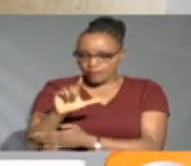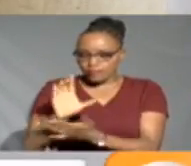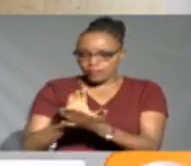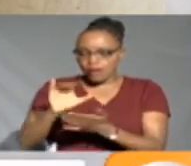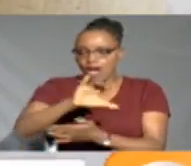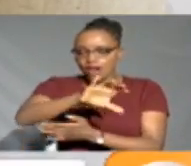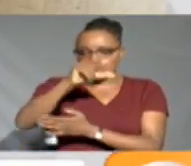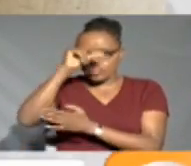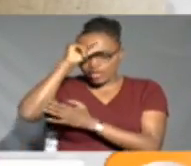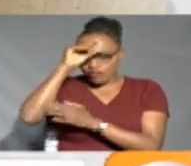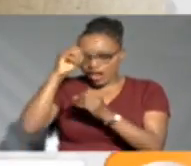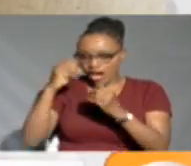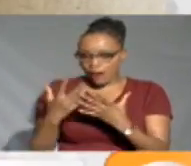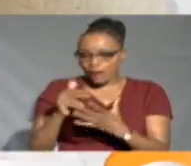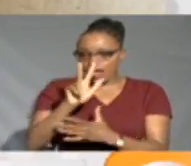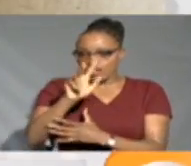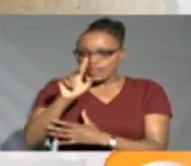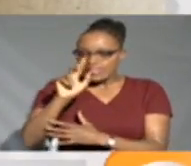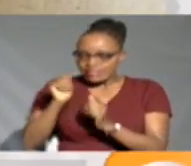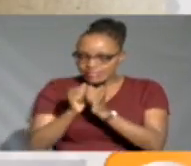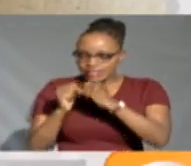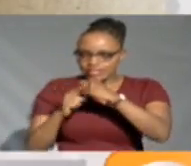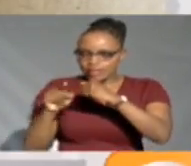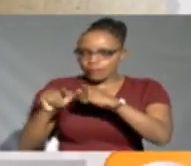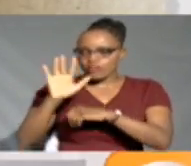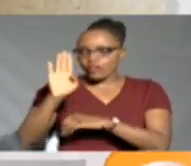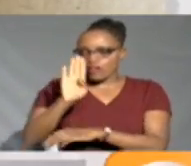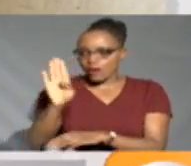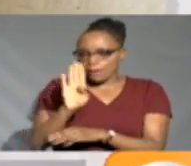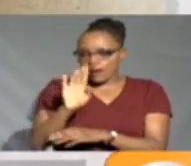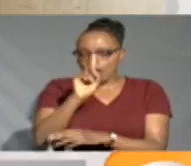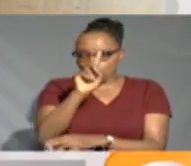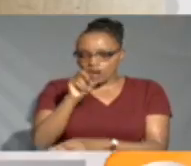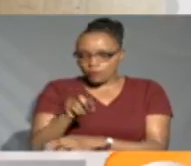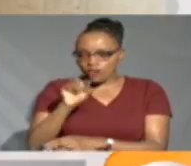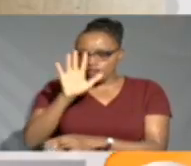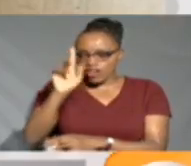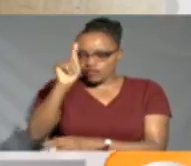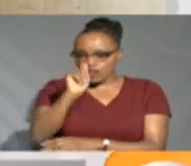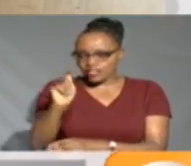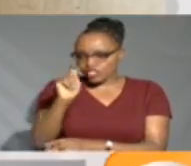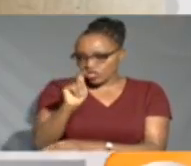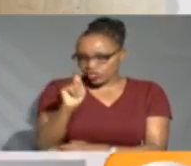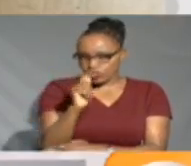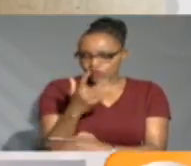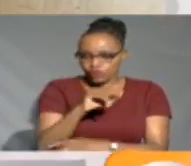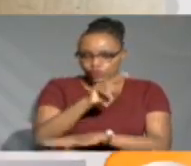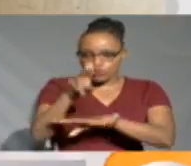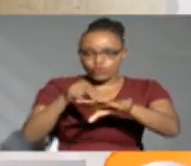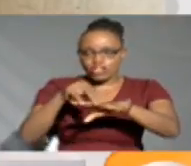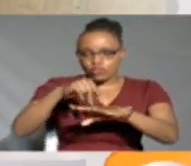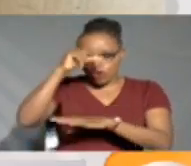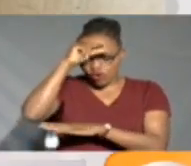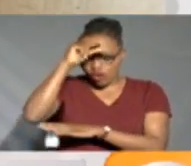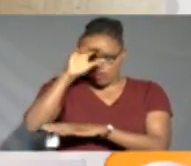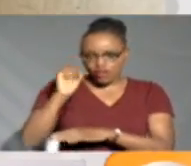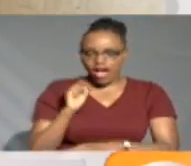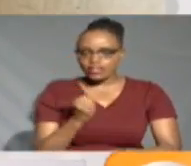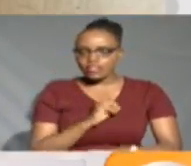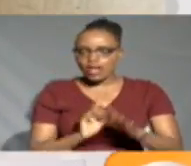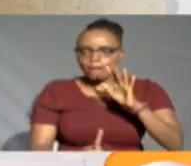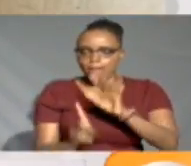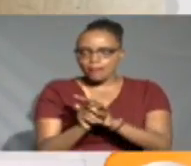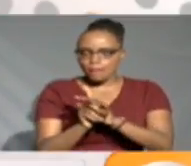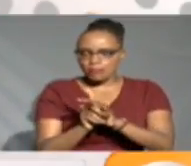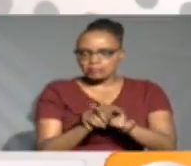county governments 316.5 billion shillings and 1.5 trillion shillings to the national government. The Senate has emerged with a